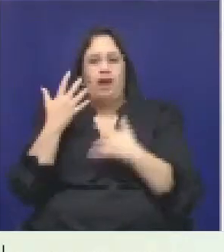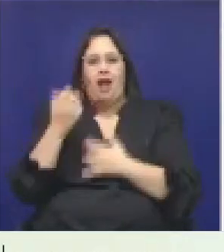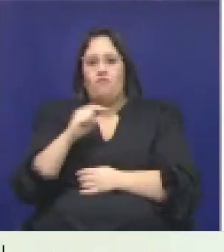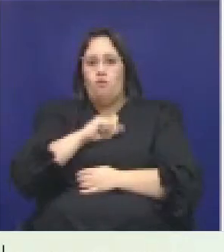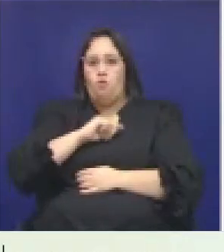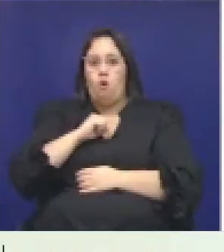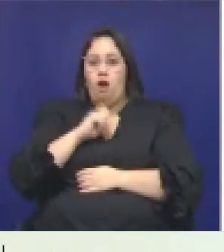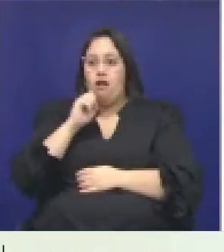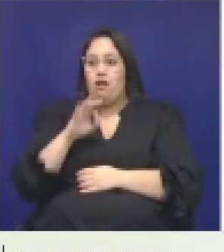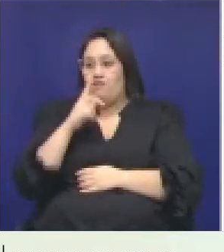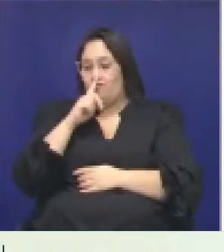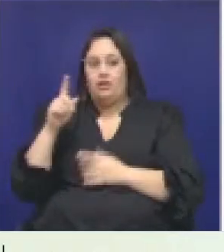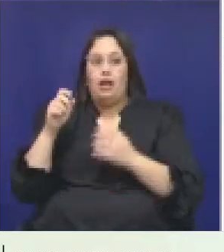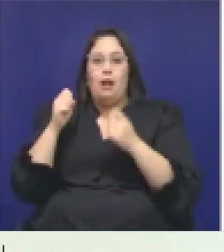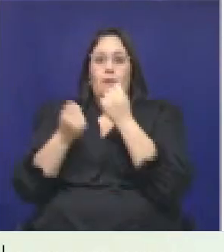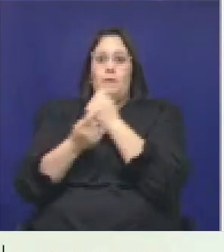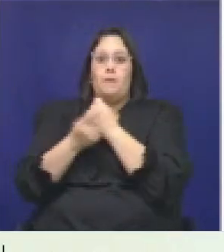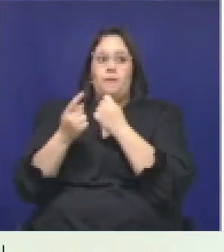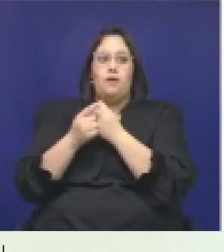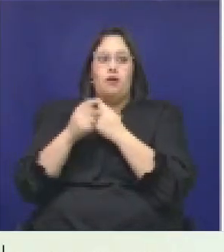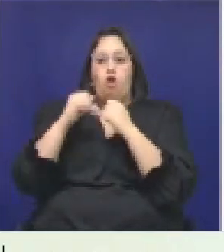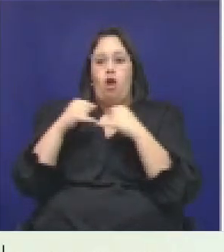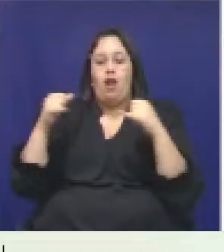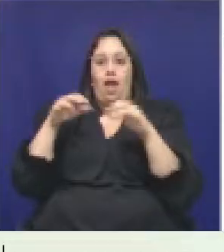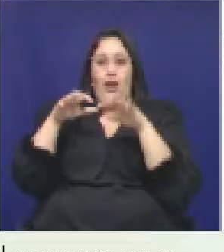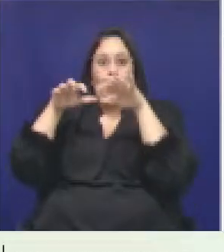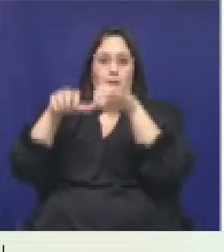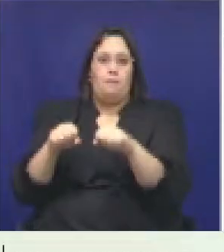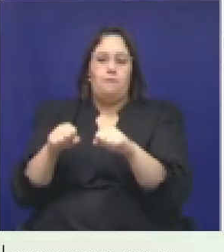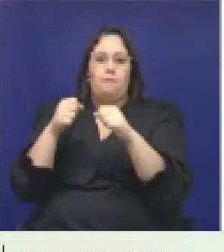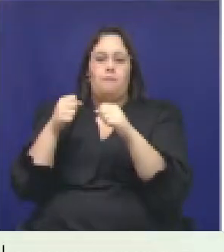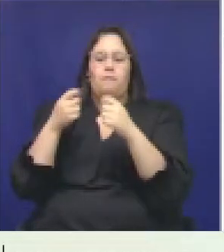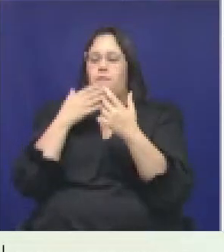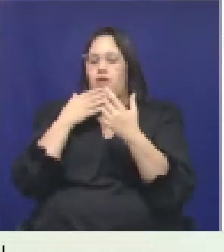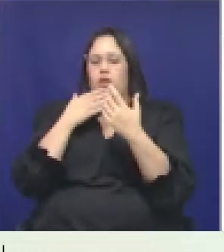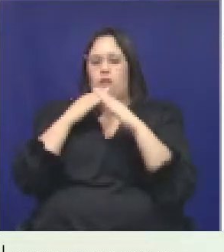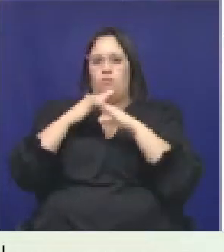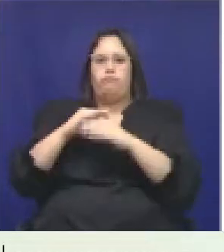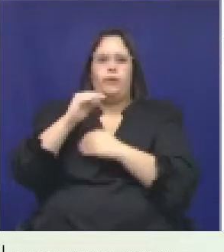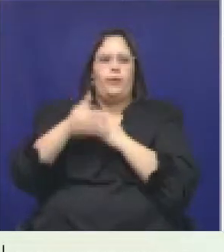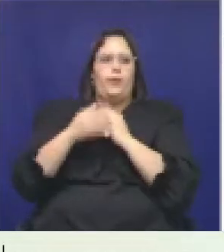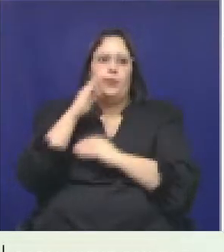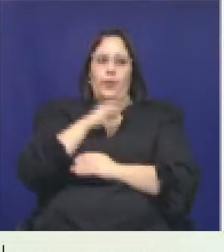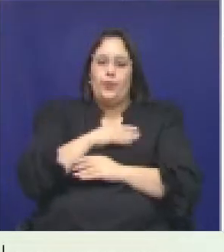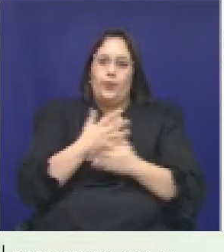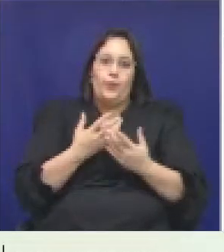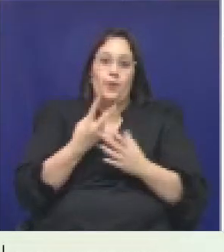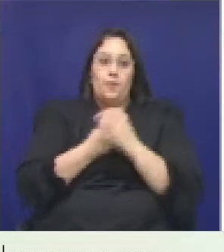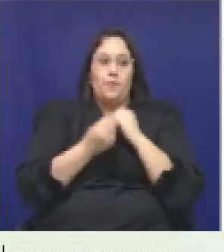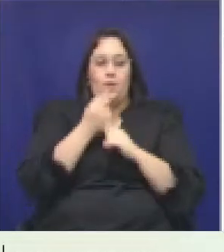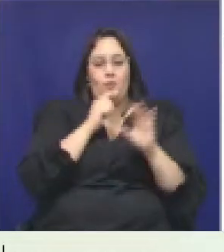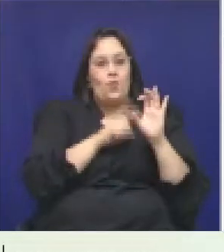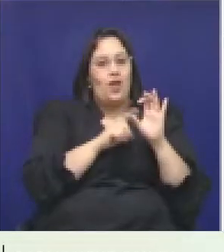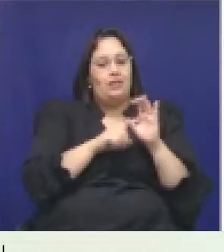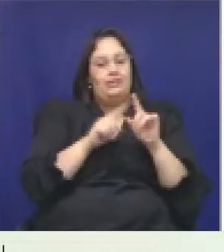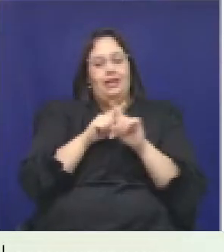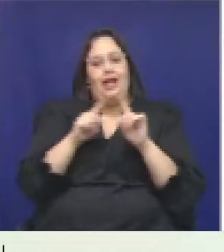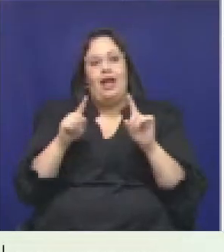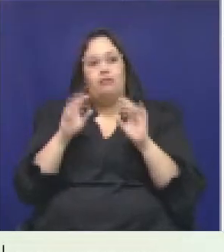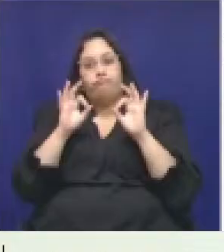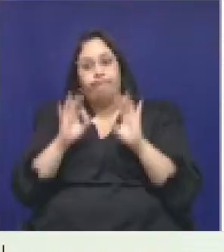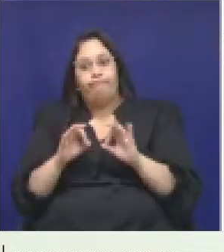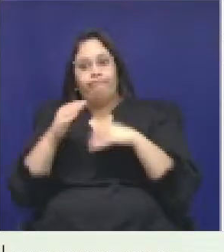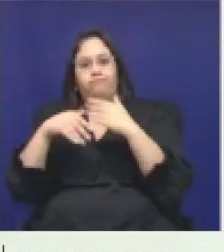hit by a cyber attack, Stats SA may not be adequately protected. With both the quality and periodicity of